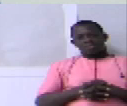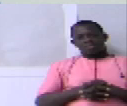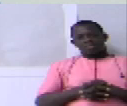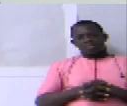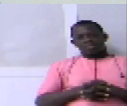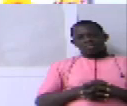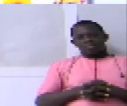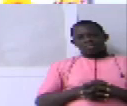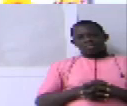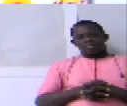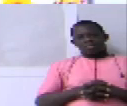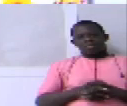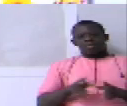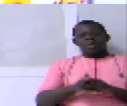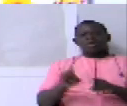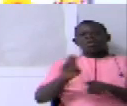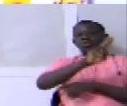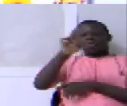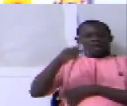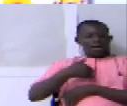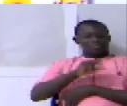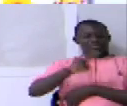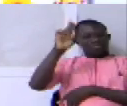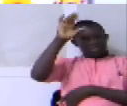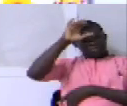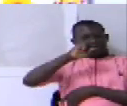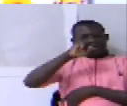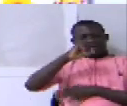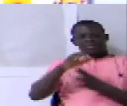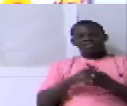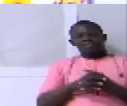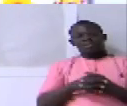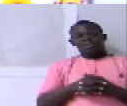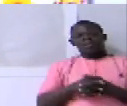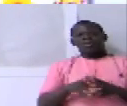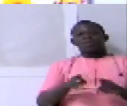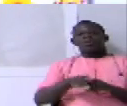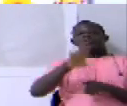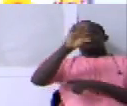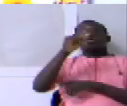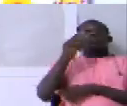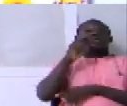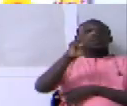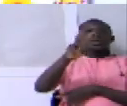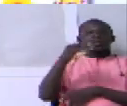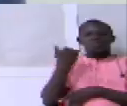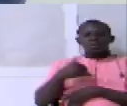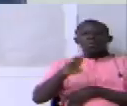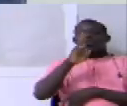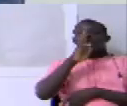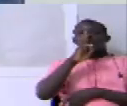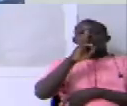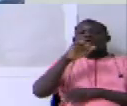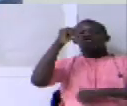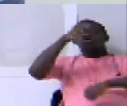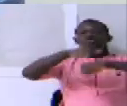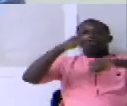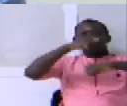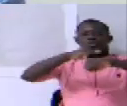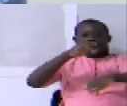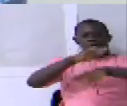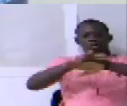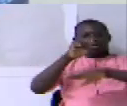No, I don't understand that one. Did you see the people who were tortured on that particular